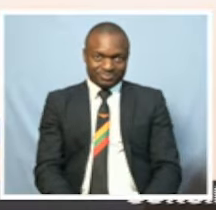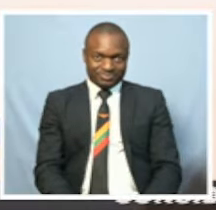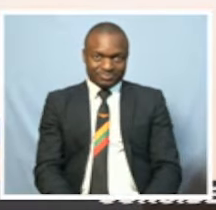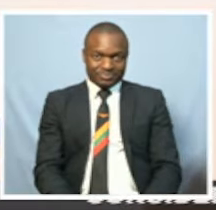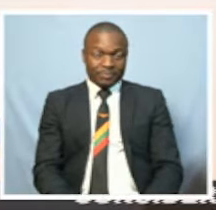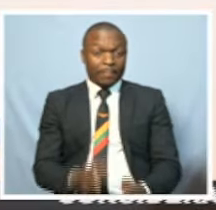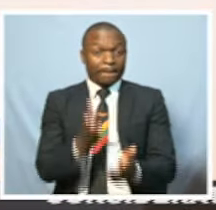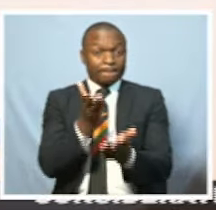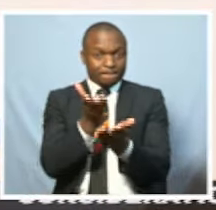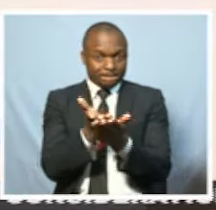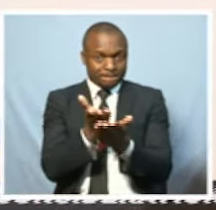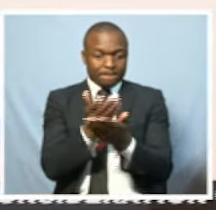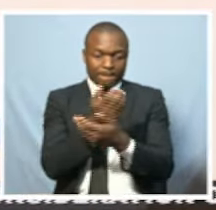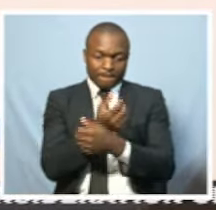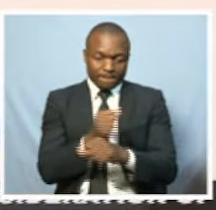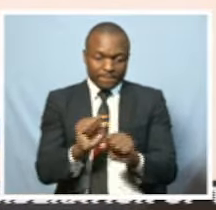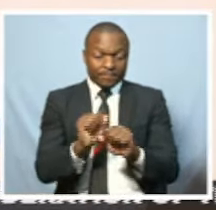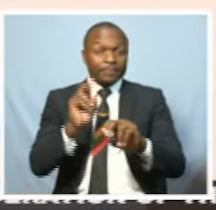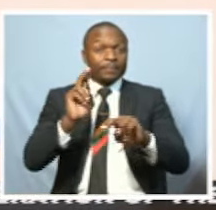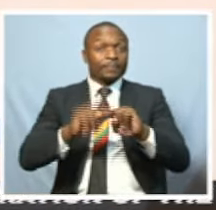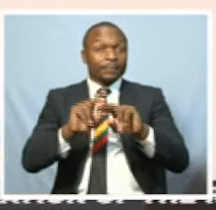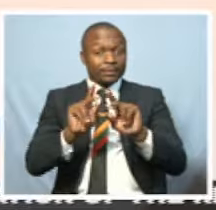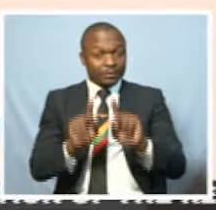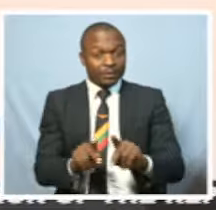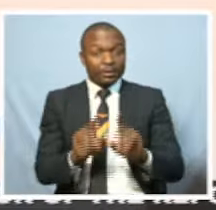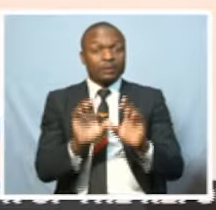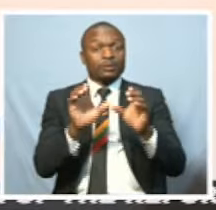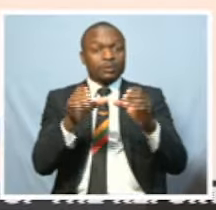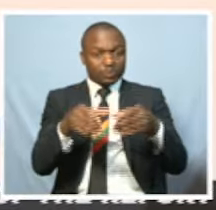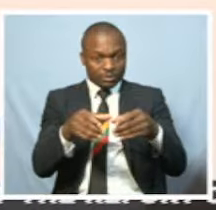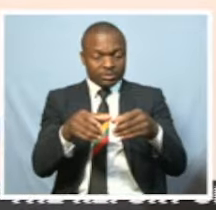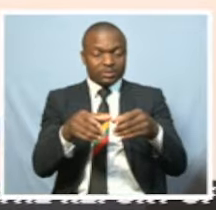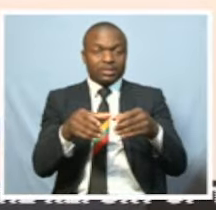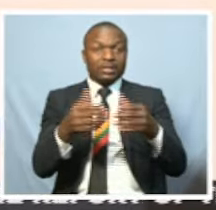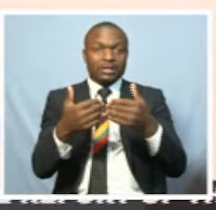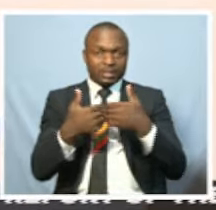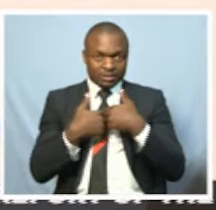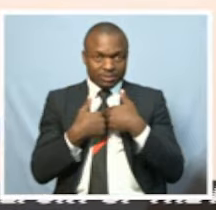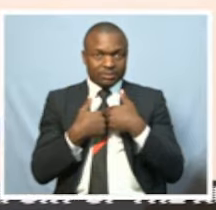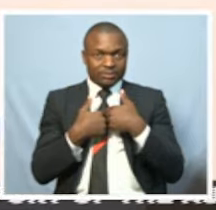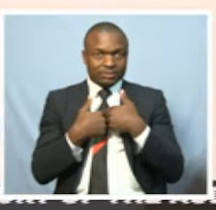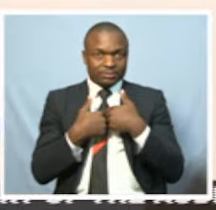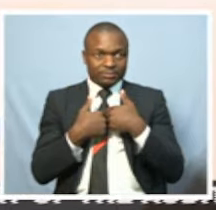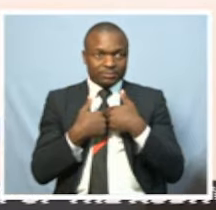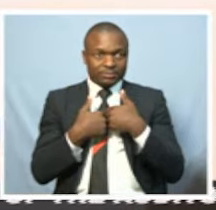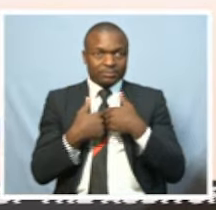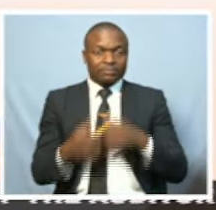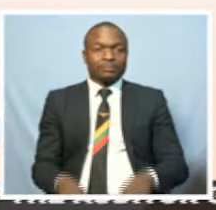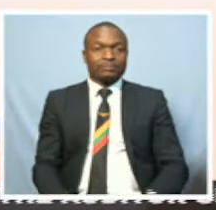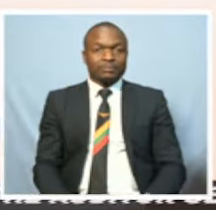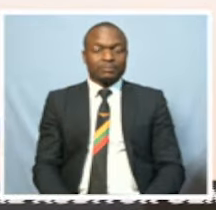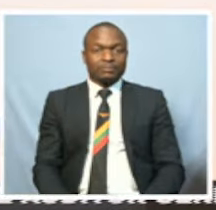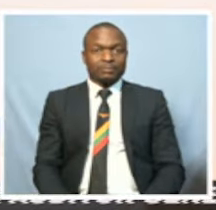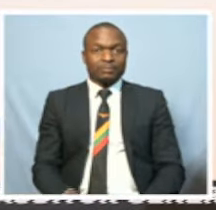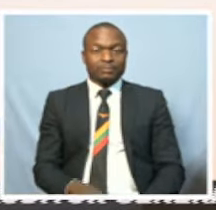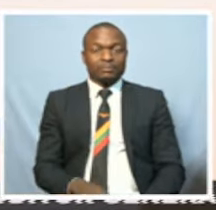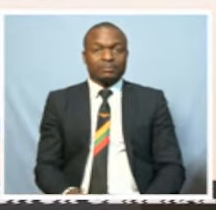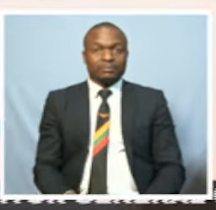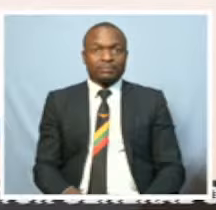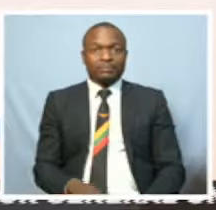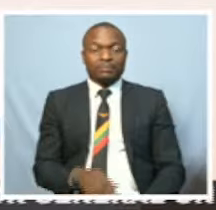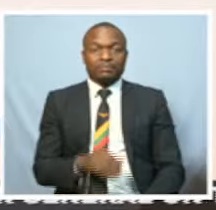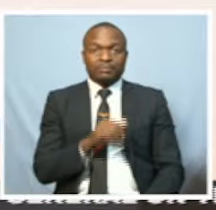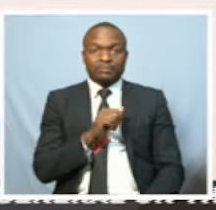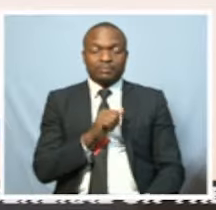On the major measure, Chair, on the council had, it should read council has signed, has, instead of